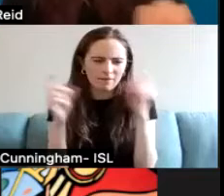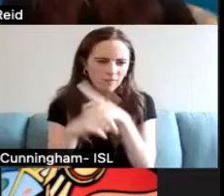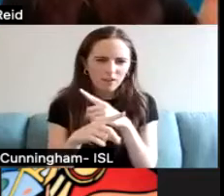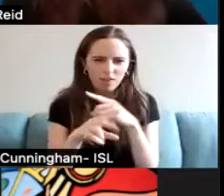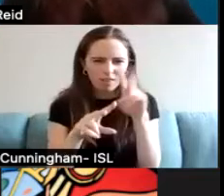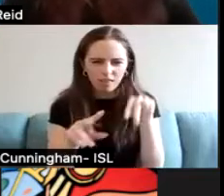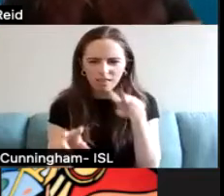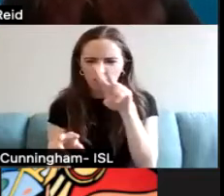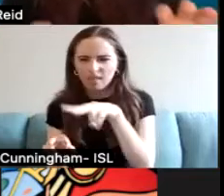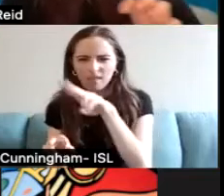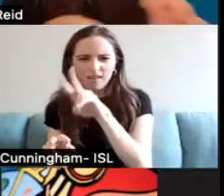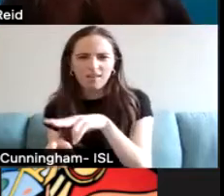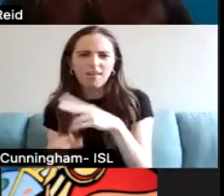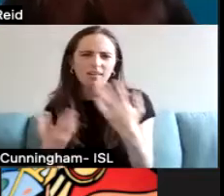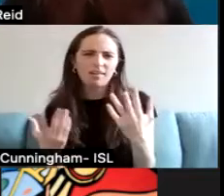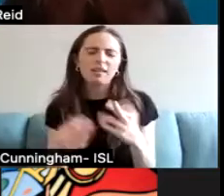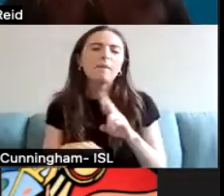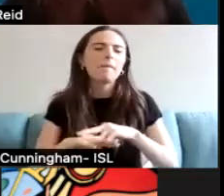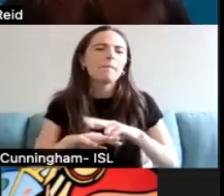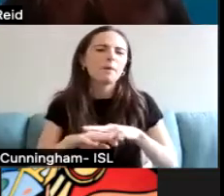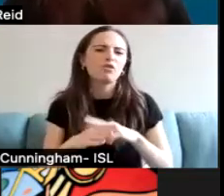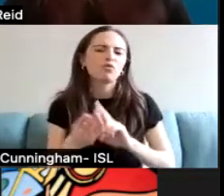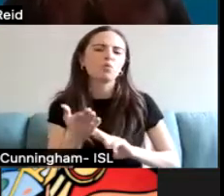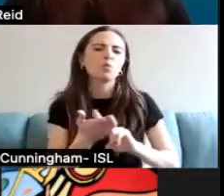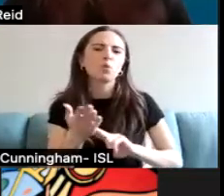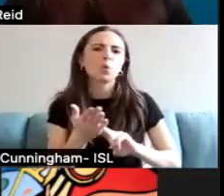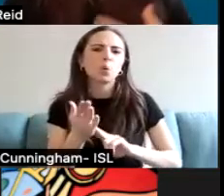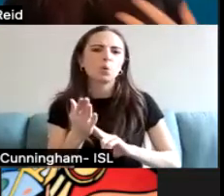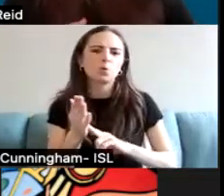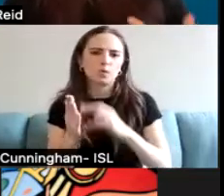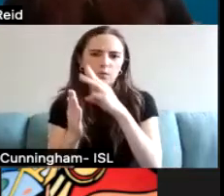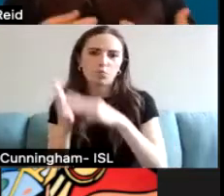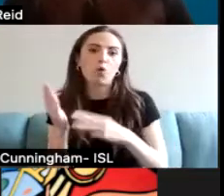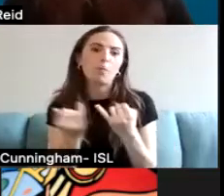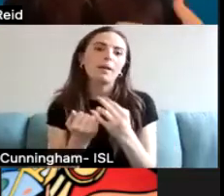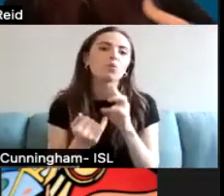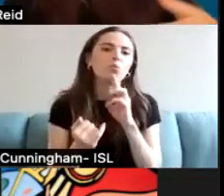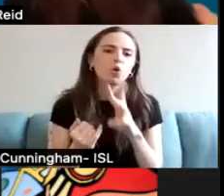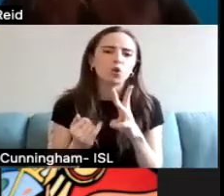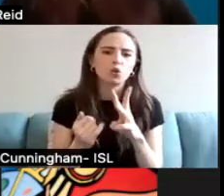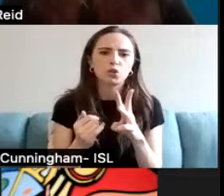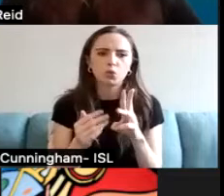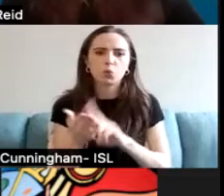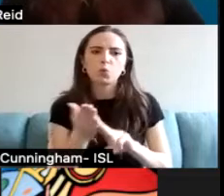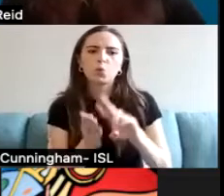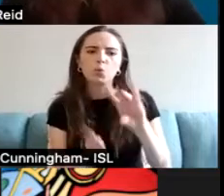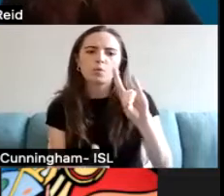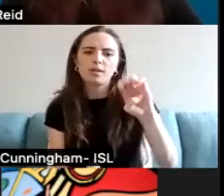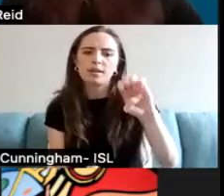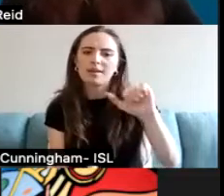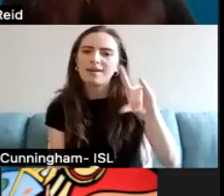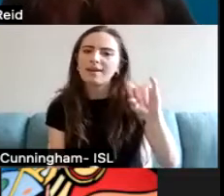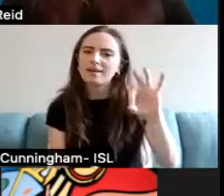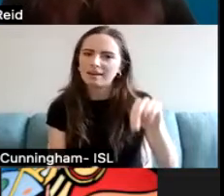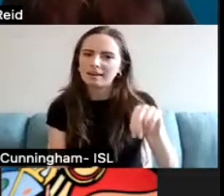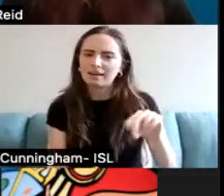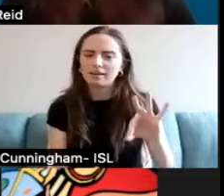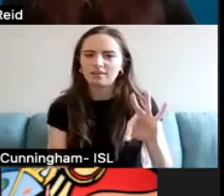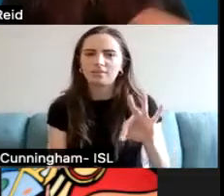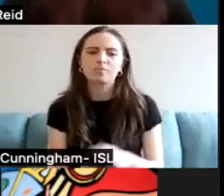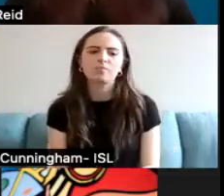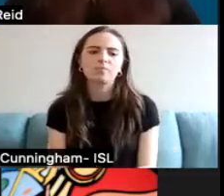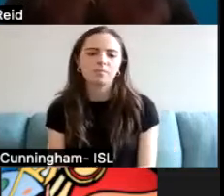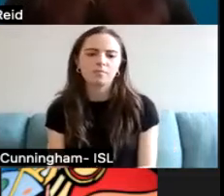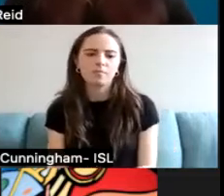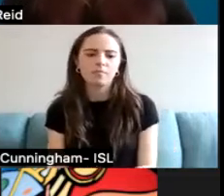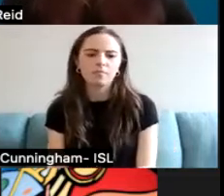rather than putting in your own bits and pieces. Like, it's just to use as many of those preset options,